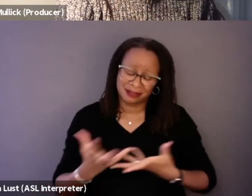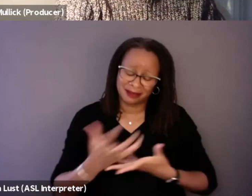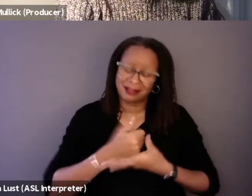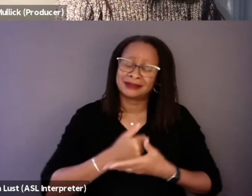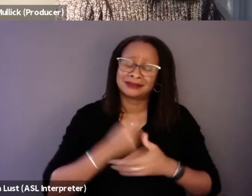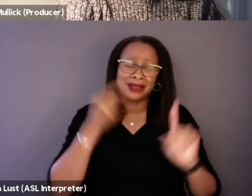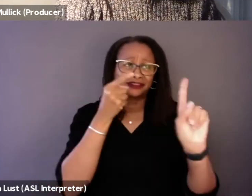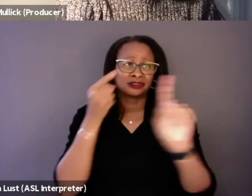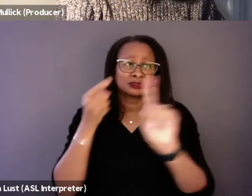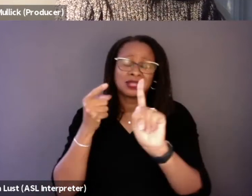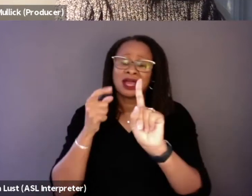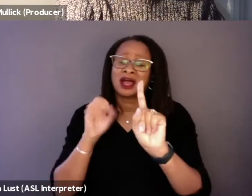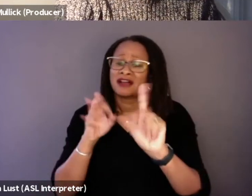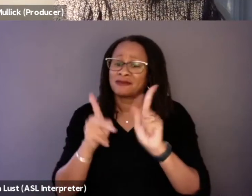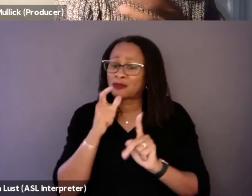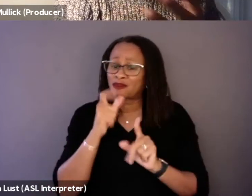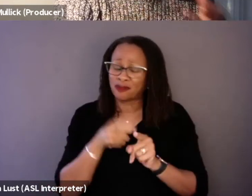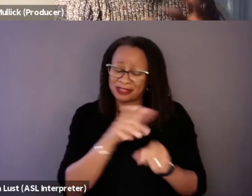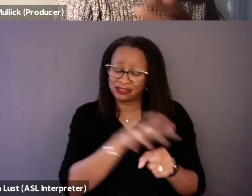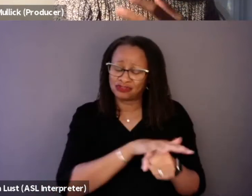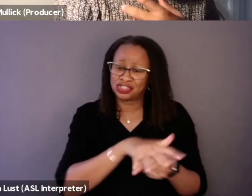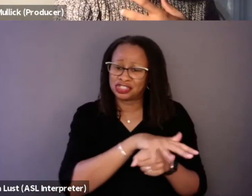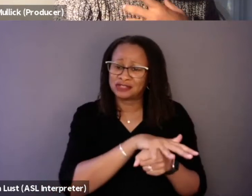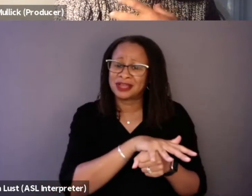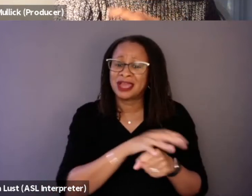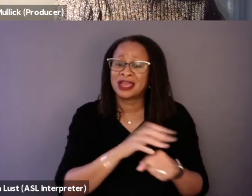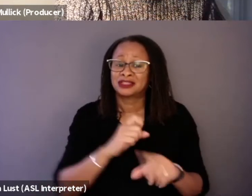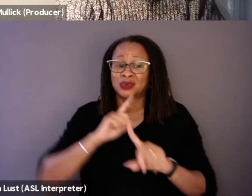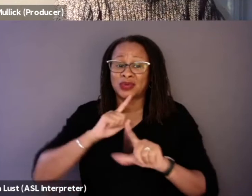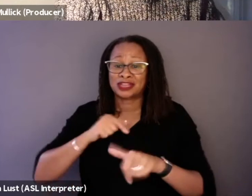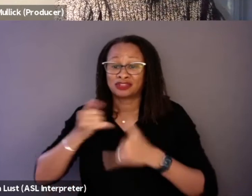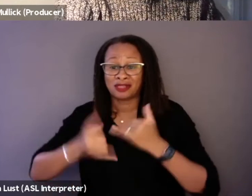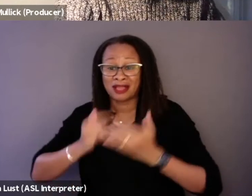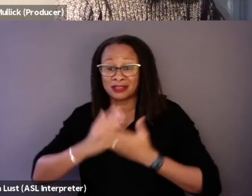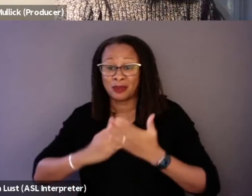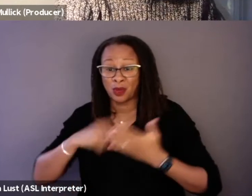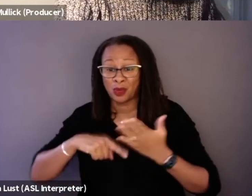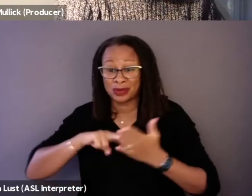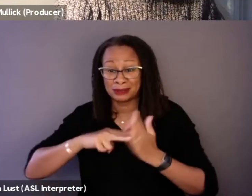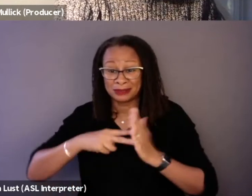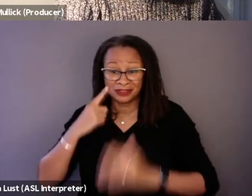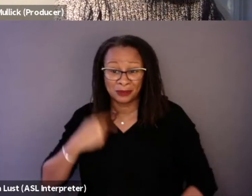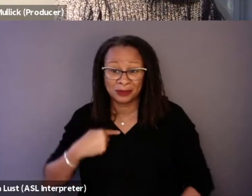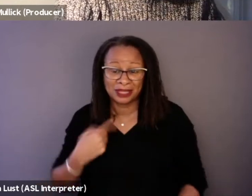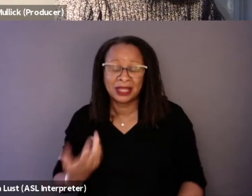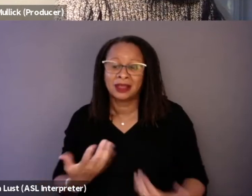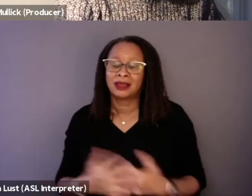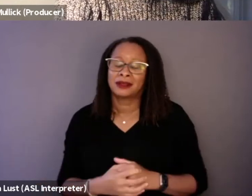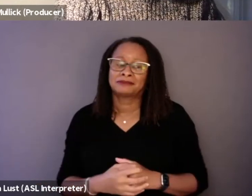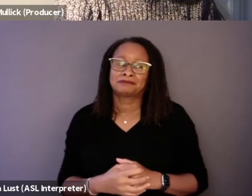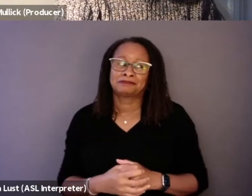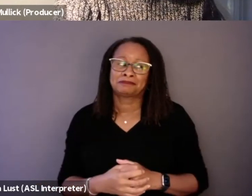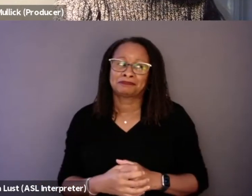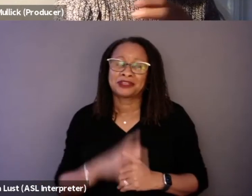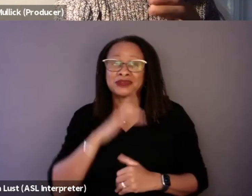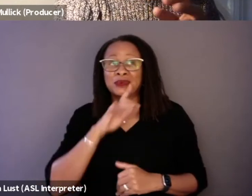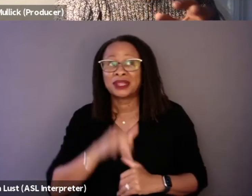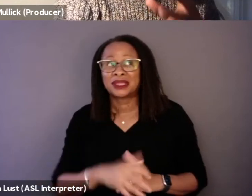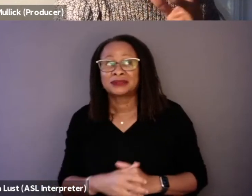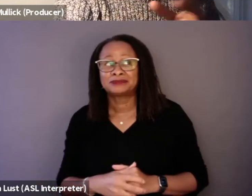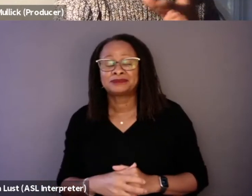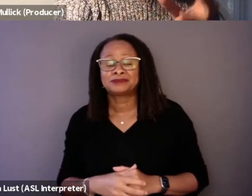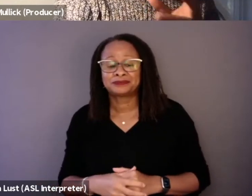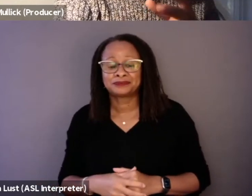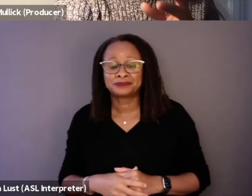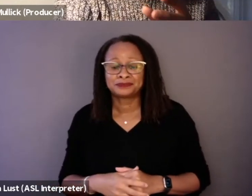of people from that region. So to answer the last part of what it means to me, the film is, you know,